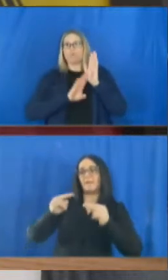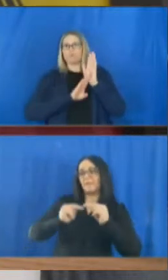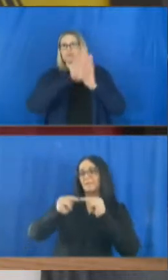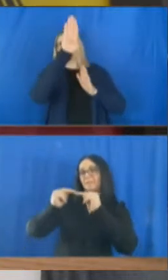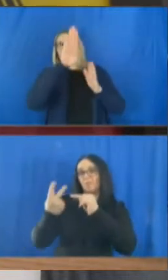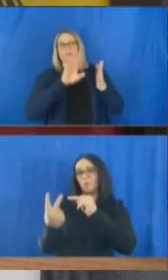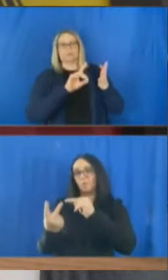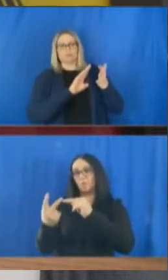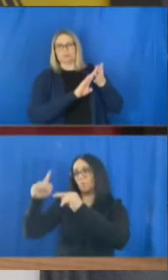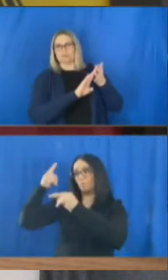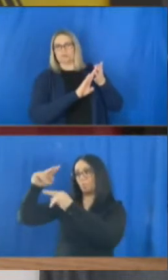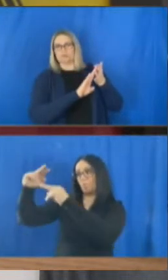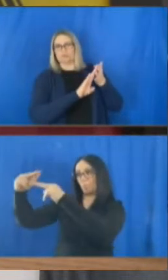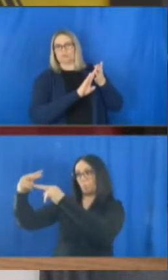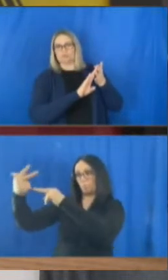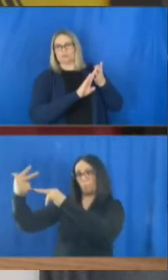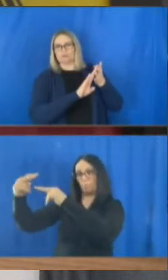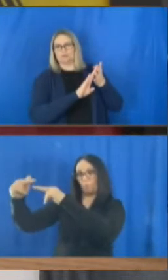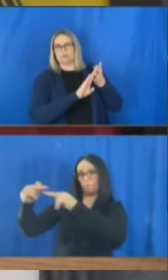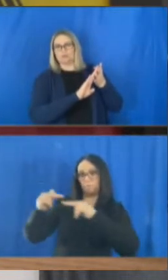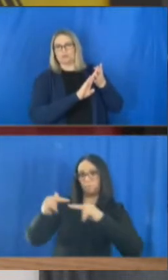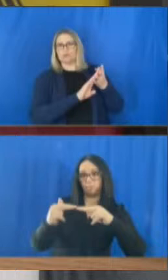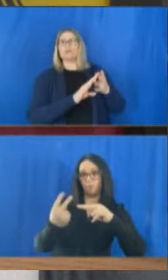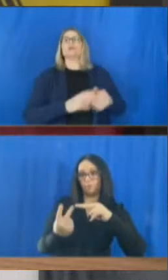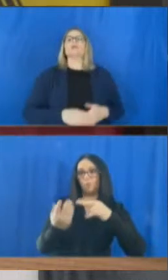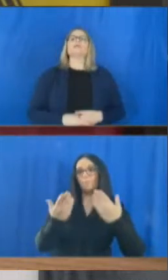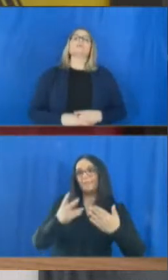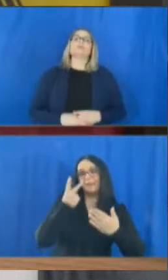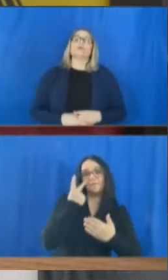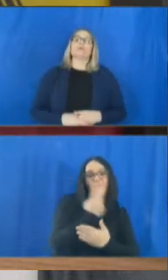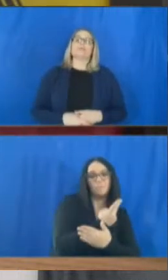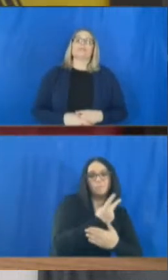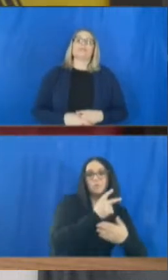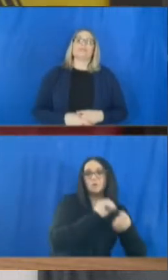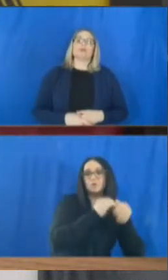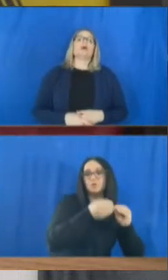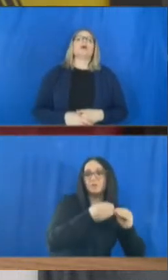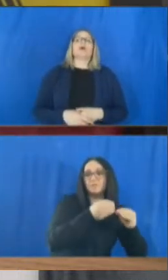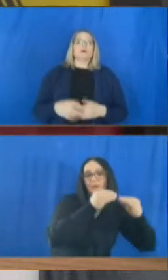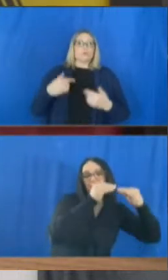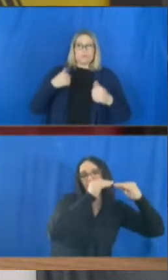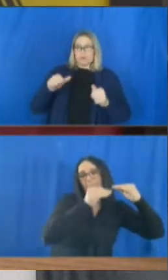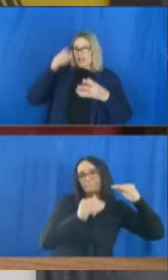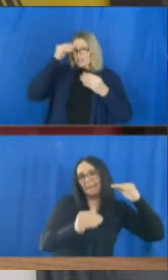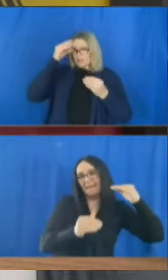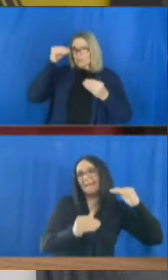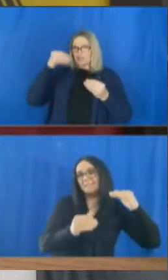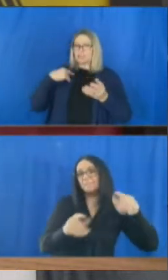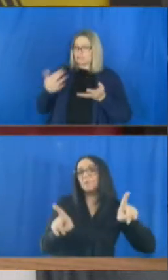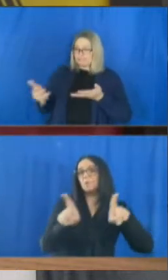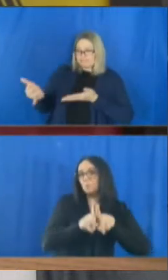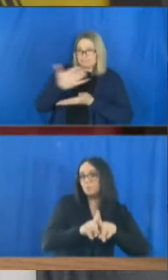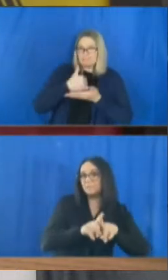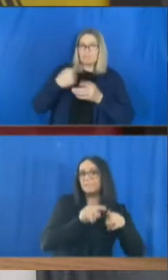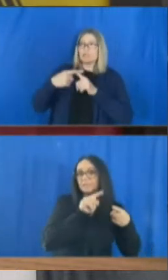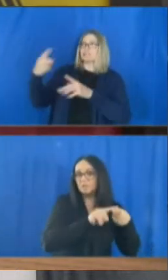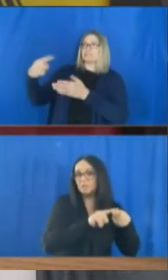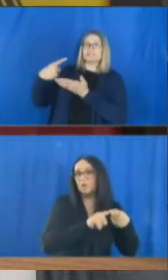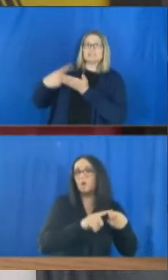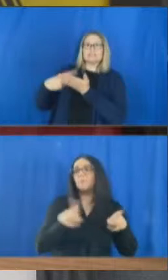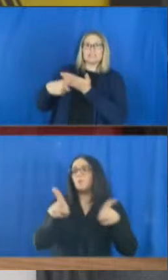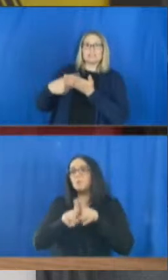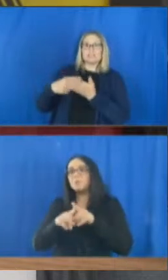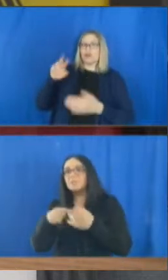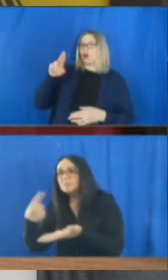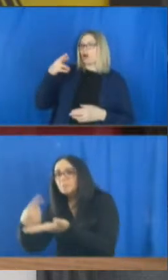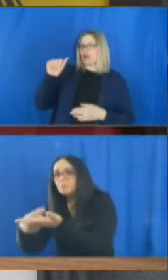respect to their human resource issues and limitations with so many people being off for COVID, that 2-week period did allow us to start